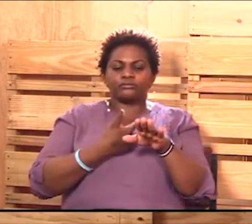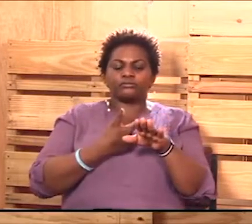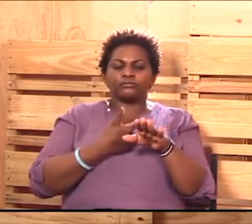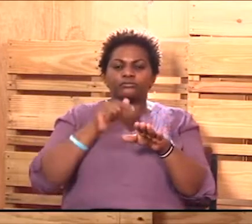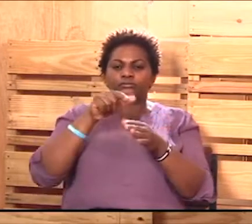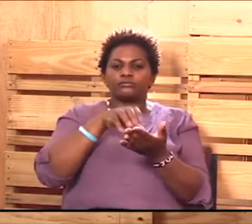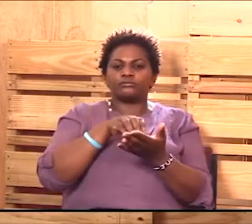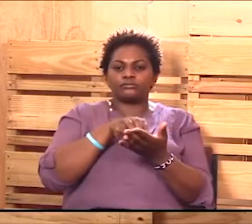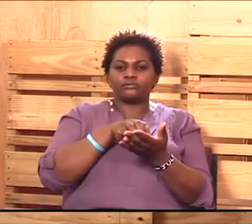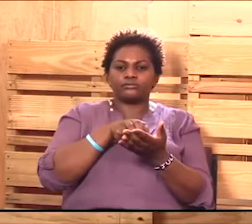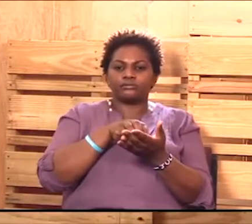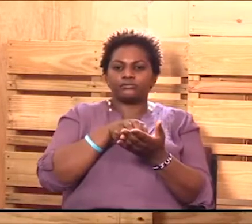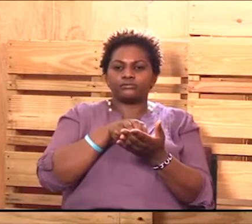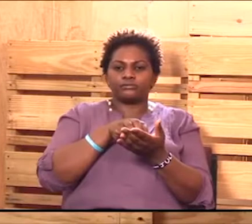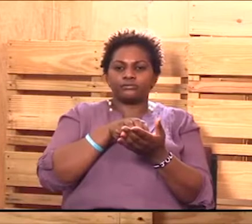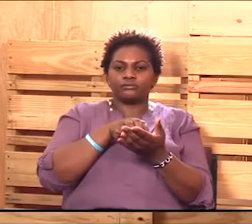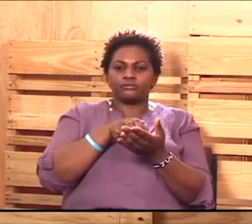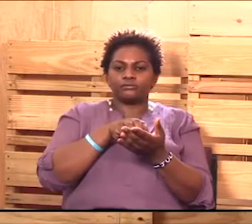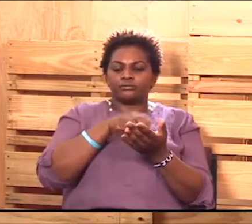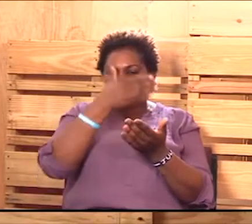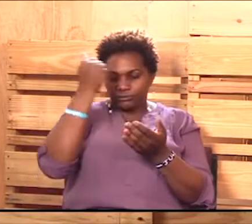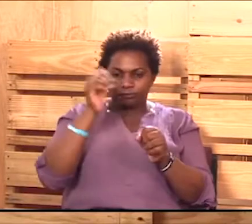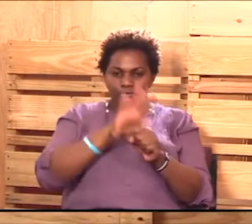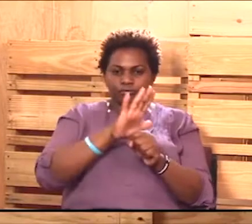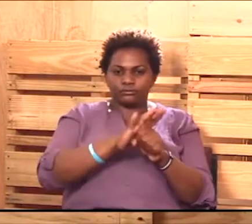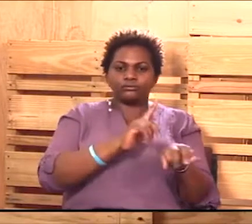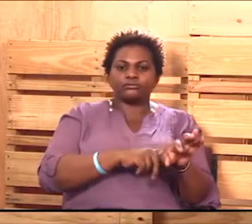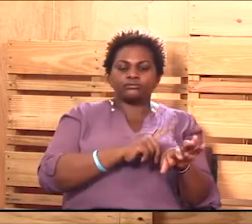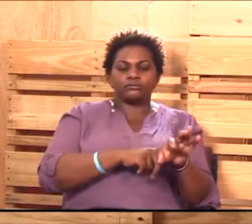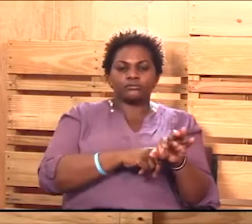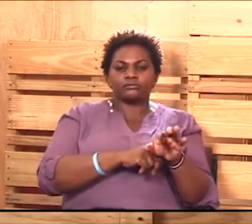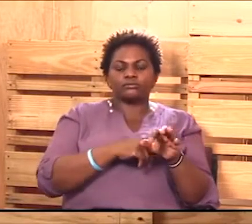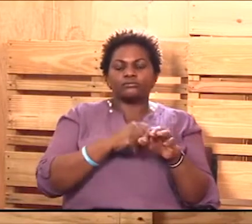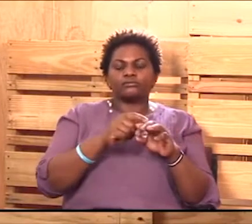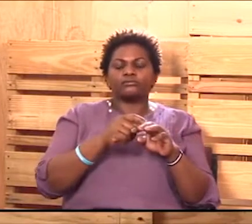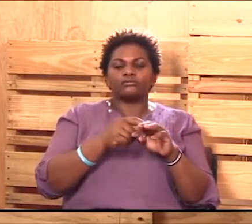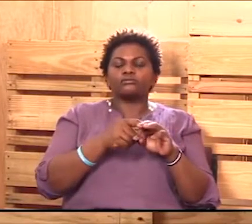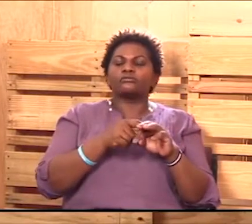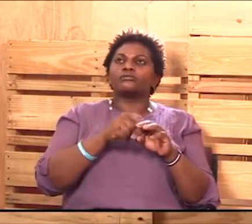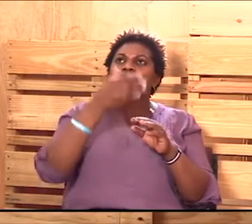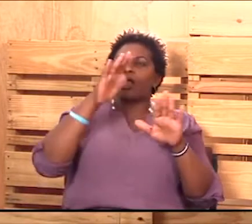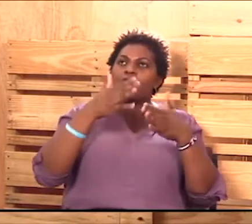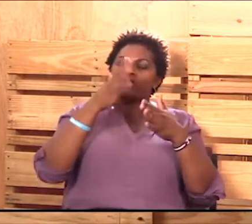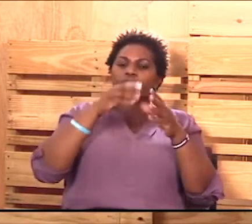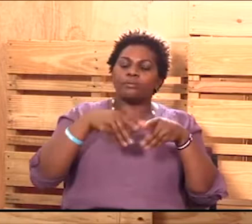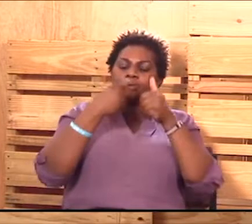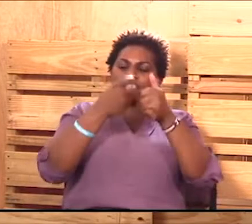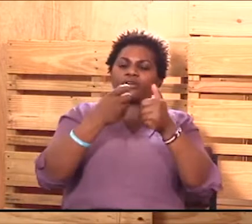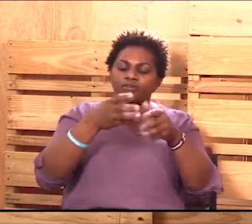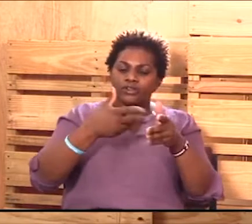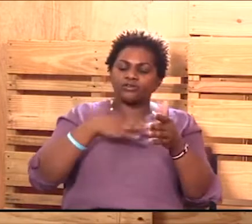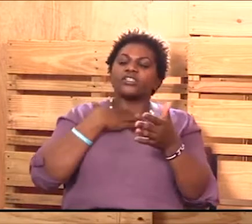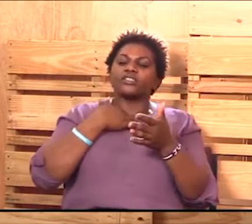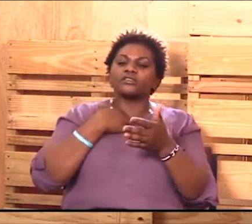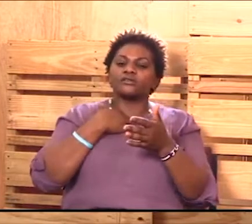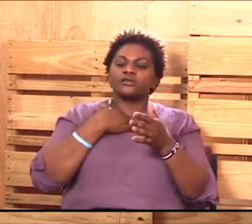that position where the Israelites were. We forget many times how you provide for our needs. And many